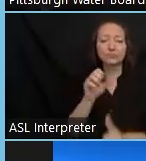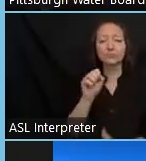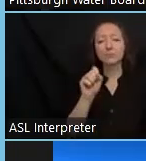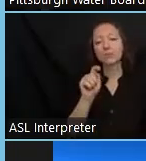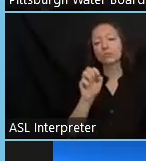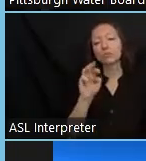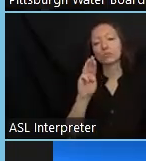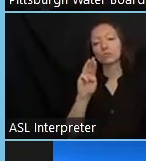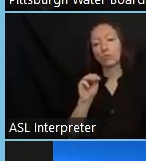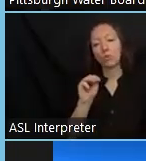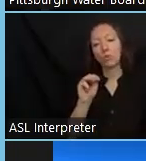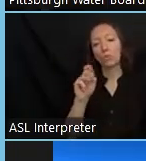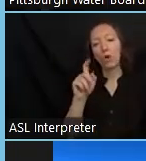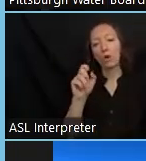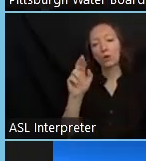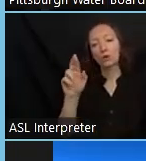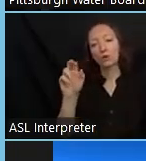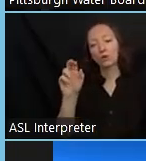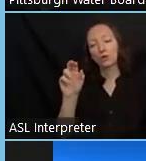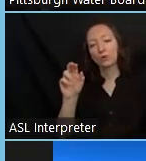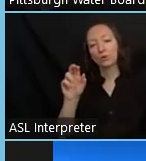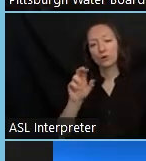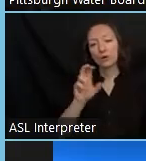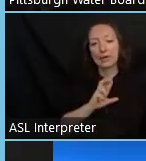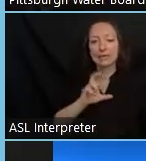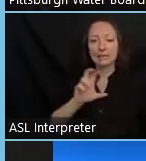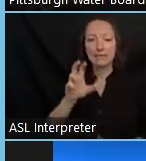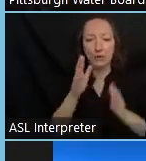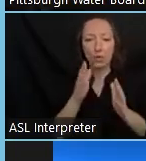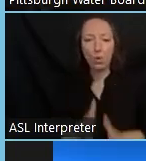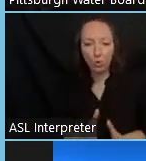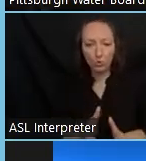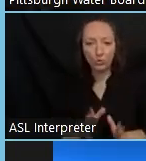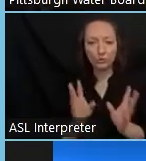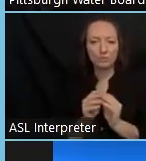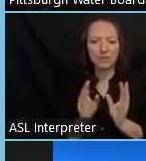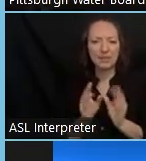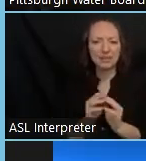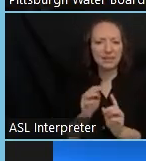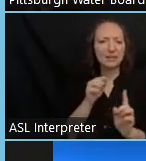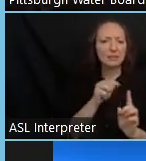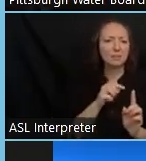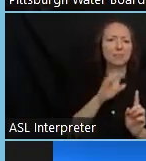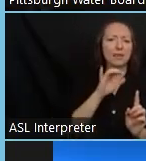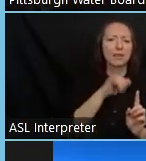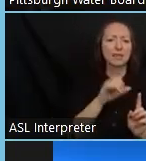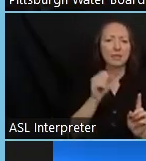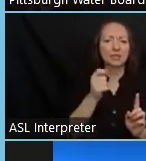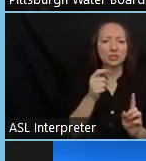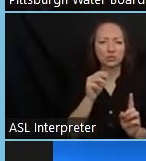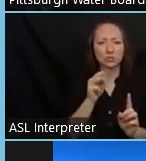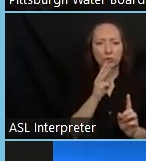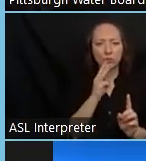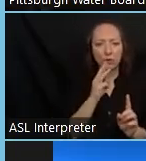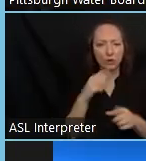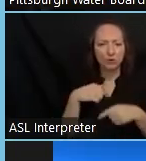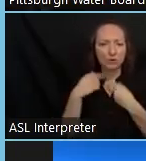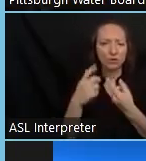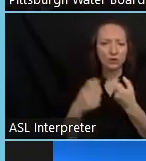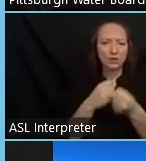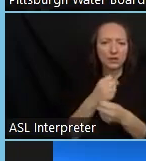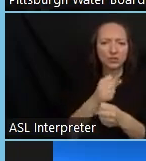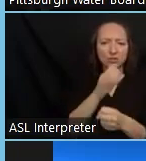meeting. We've spoken about stormwater over the years, but this was an engagement that was actually committed to as part of our Public